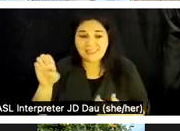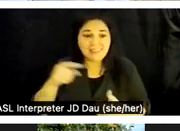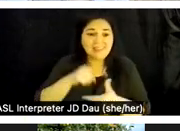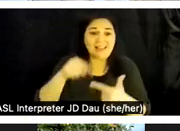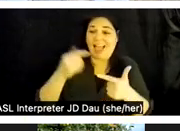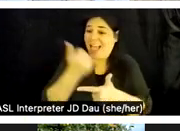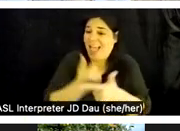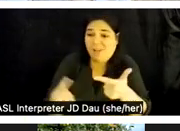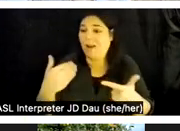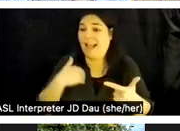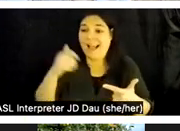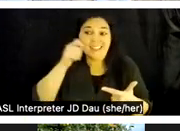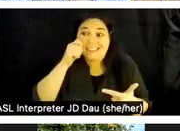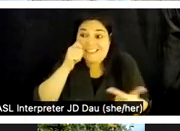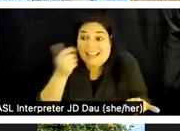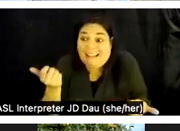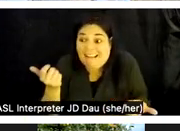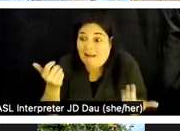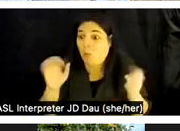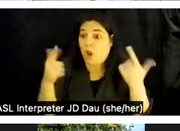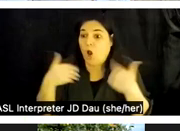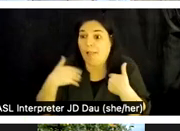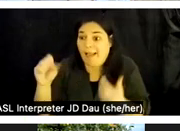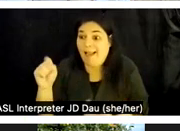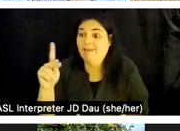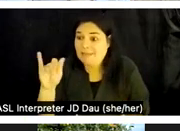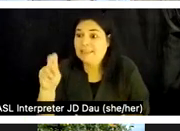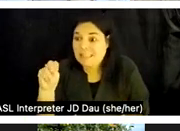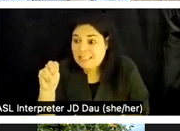has color to their skin of some sort.